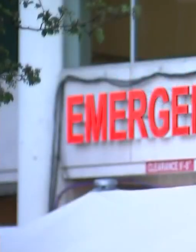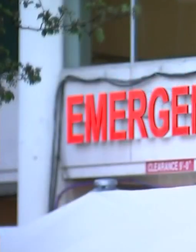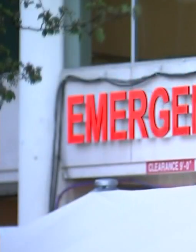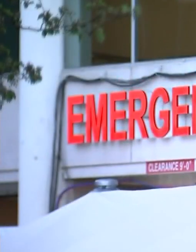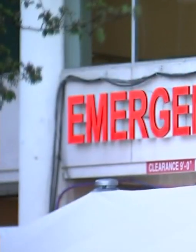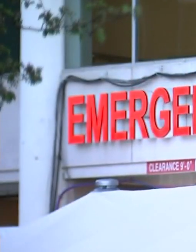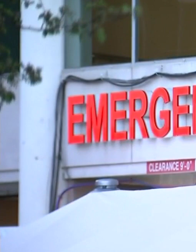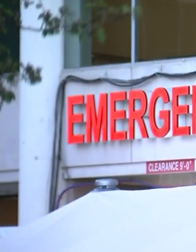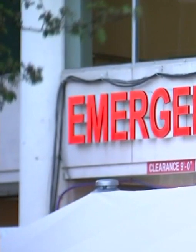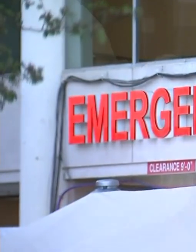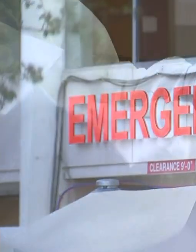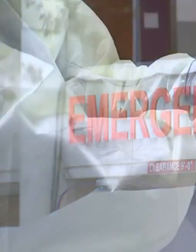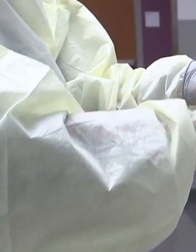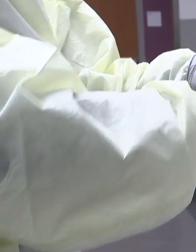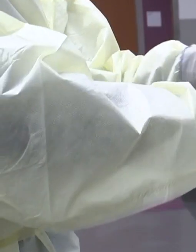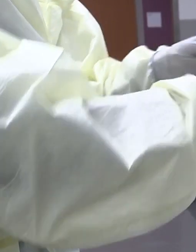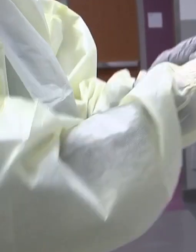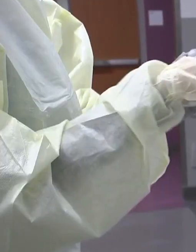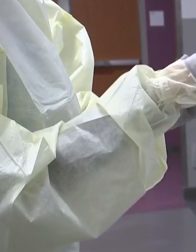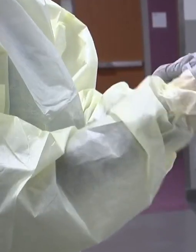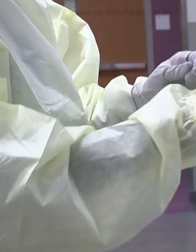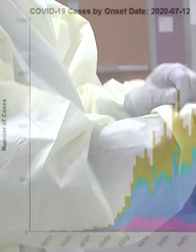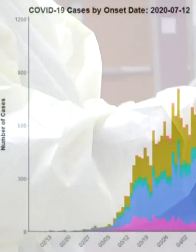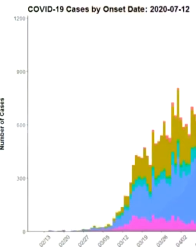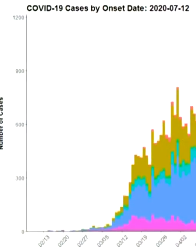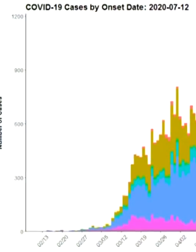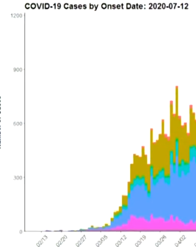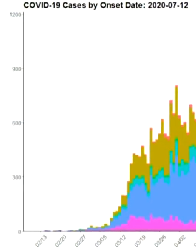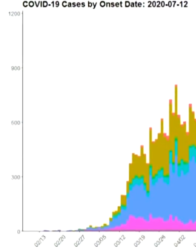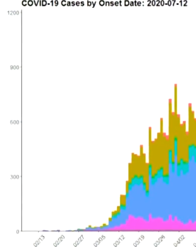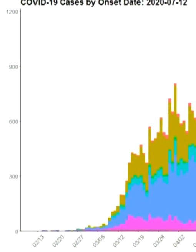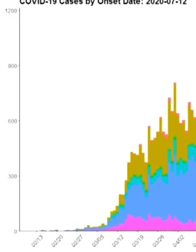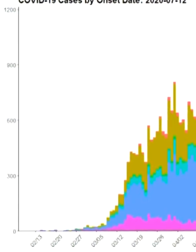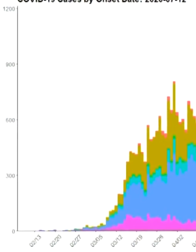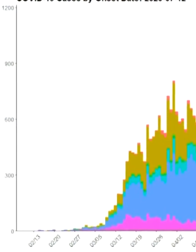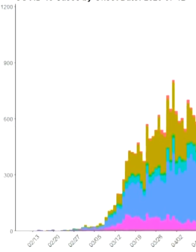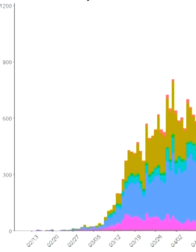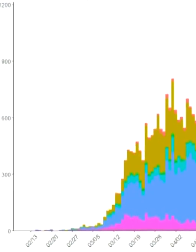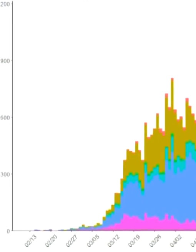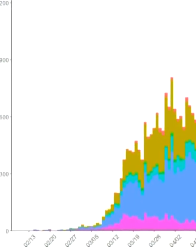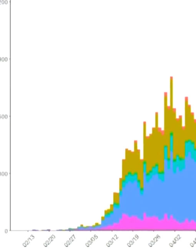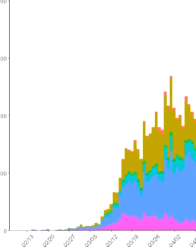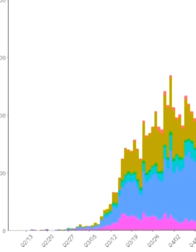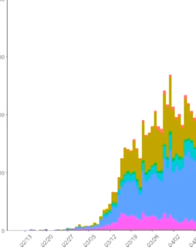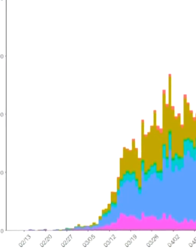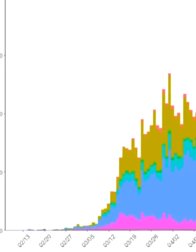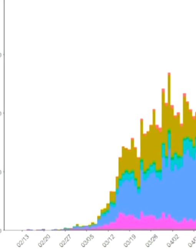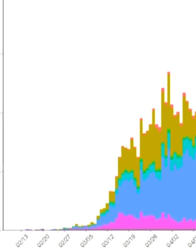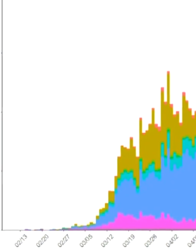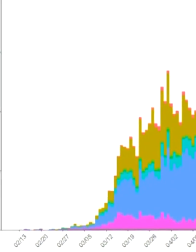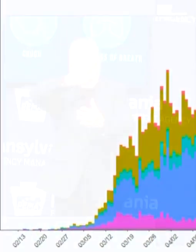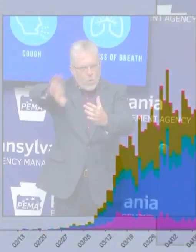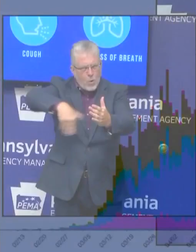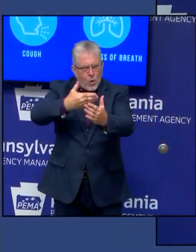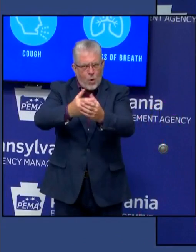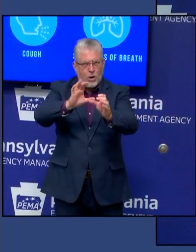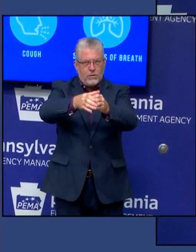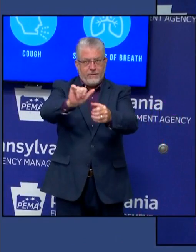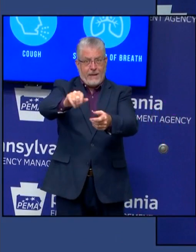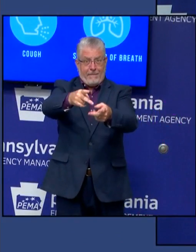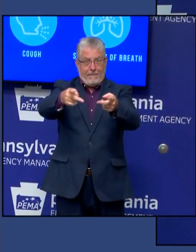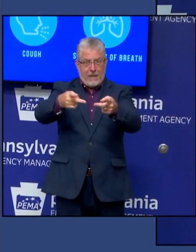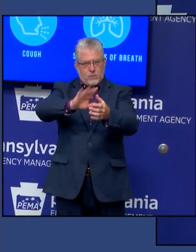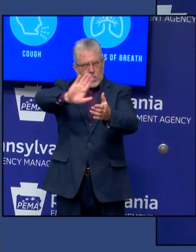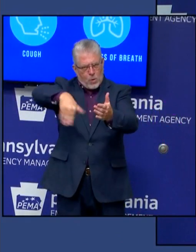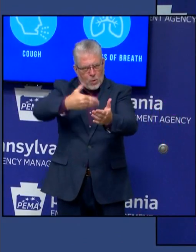cases in the state now are in people under 50, which could trigger more infections and deaths among the elderly again. At the start